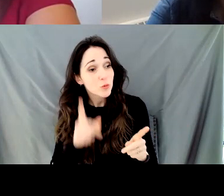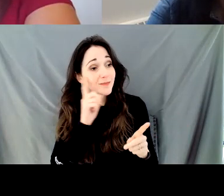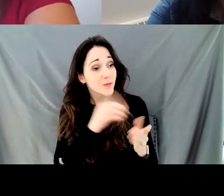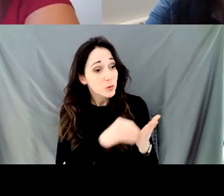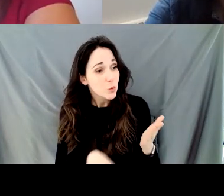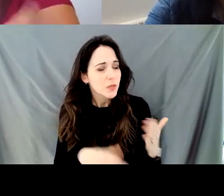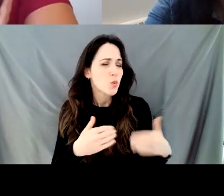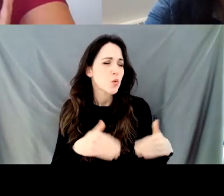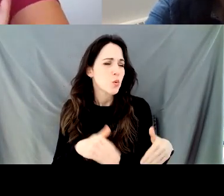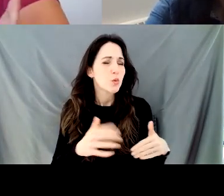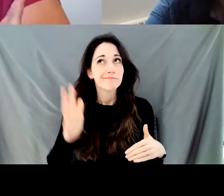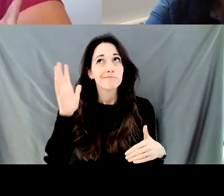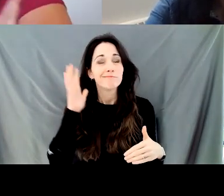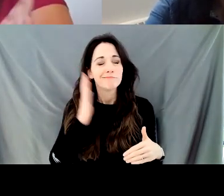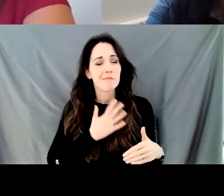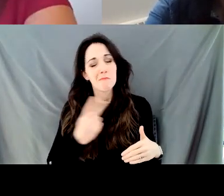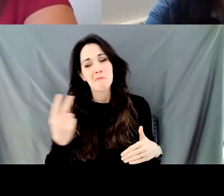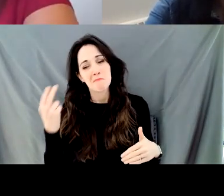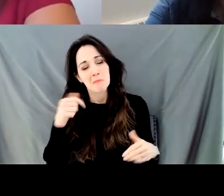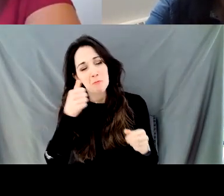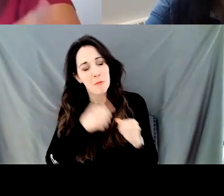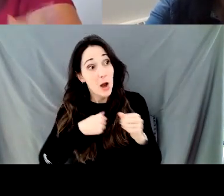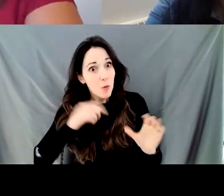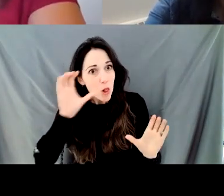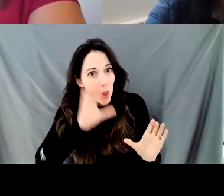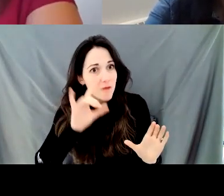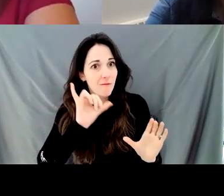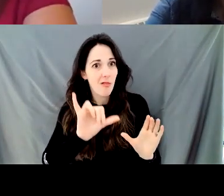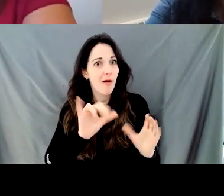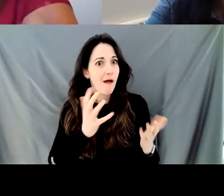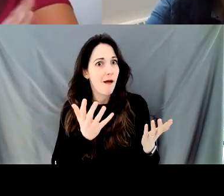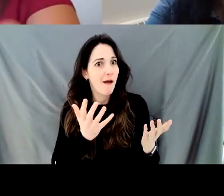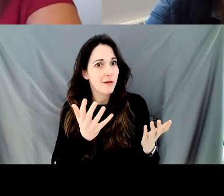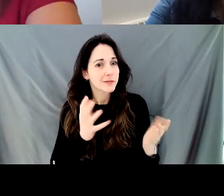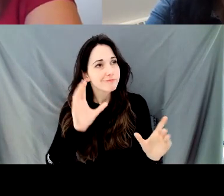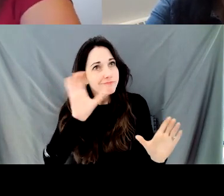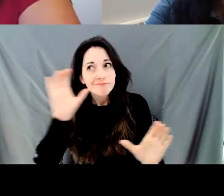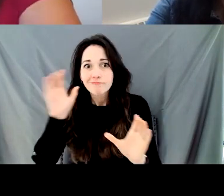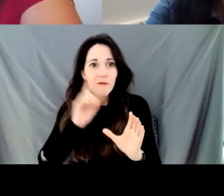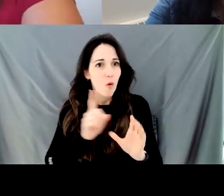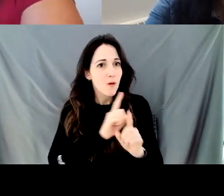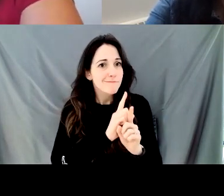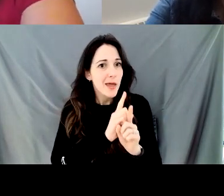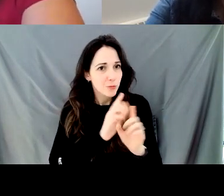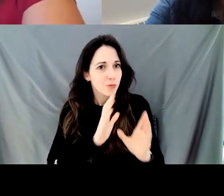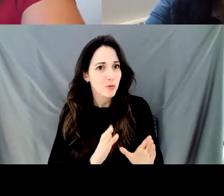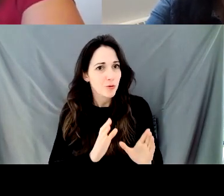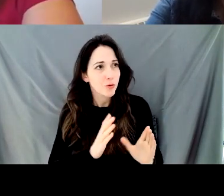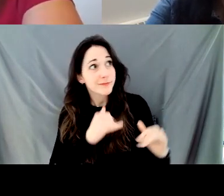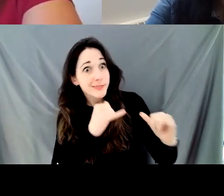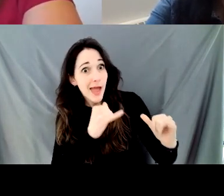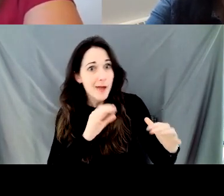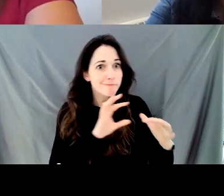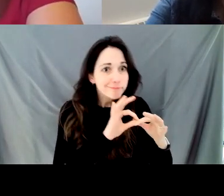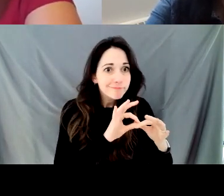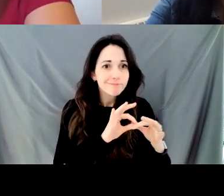student. So in college, I was lucky enough to find some of those meaningful mentors that I mentioned earlier. I